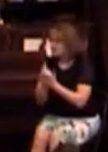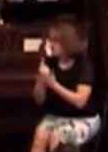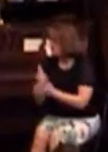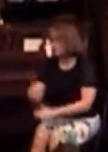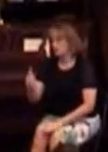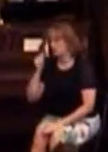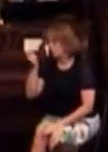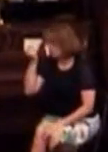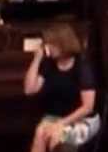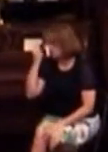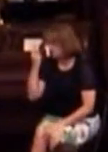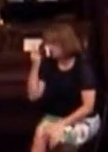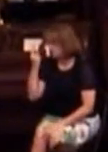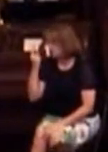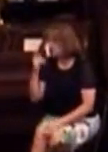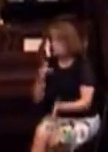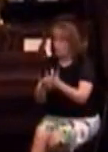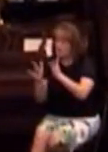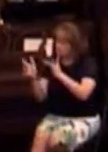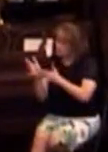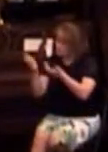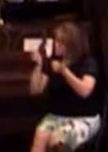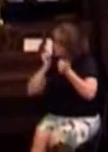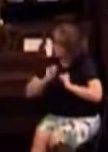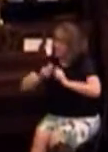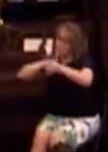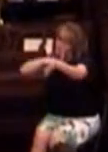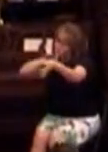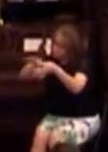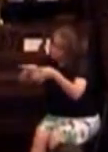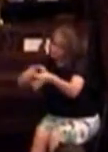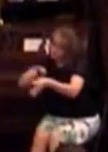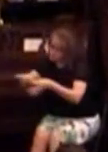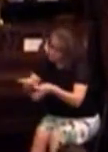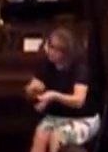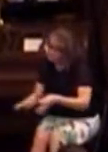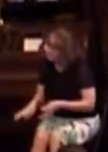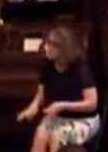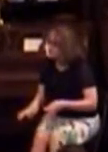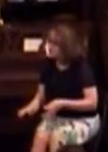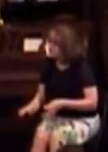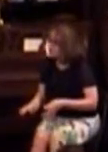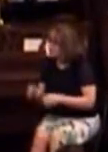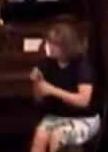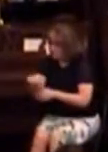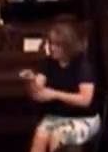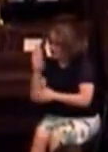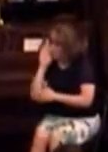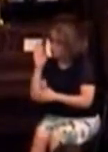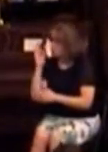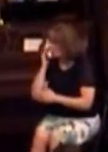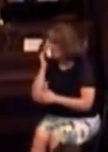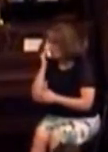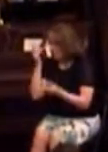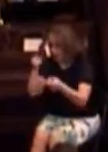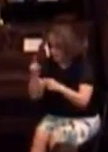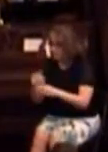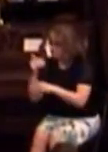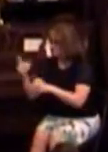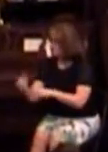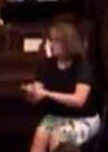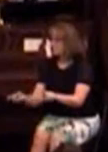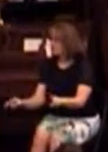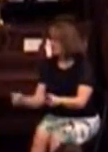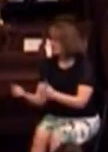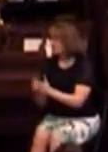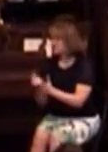people. They were that blind. Blindness is blindness. And when you're blind, you don't know you're blind. They didn't know they were blind. They just were blind. And Jesus is trying to get